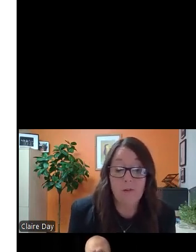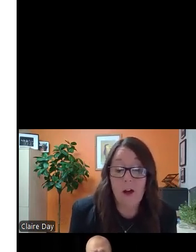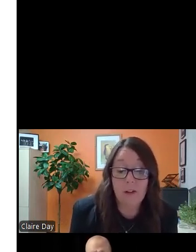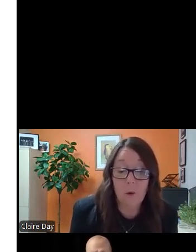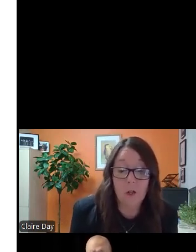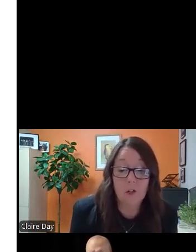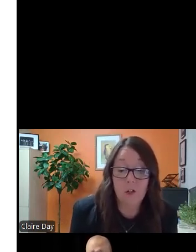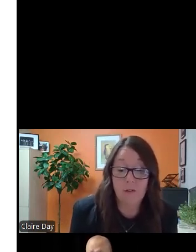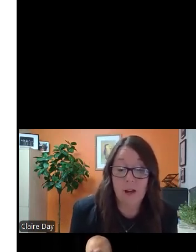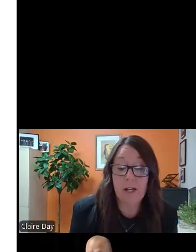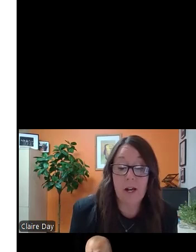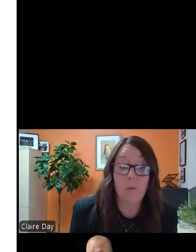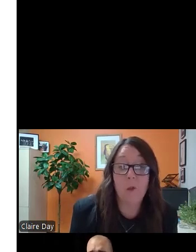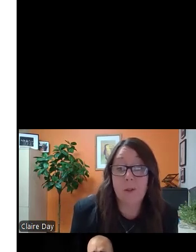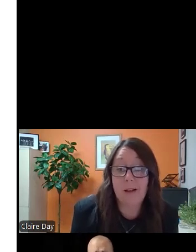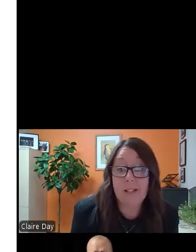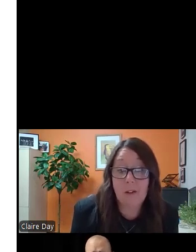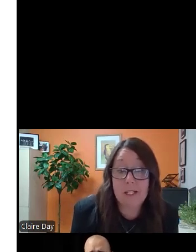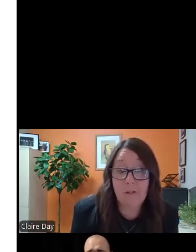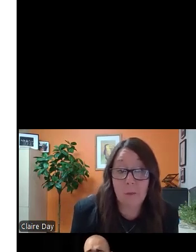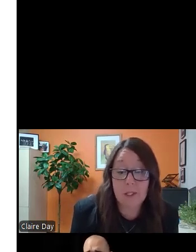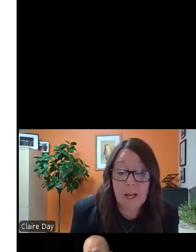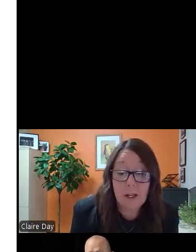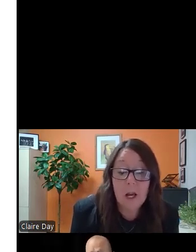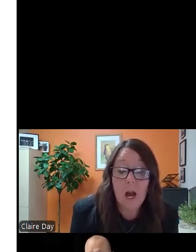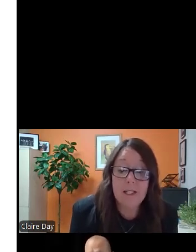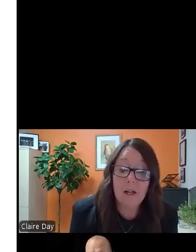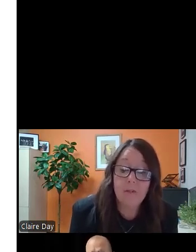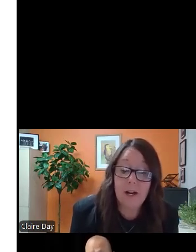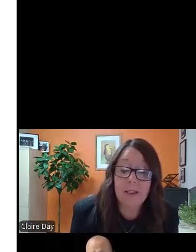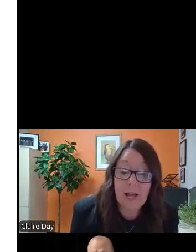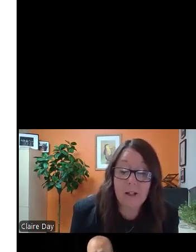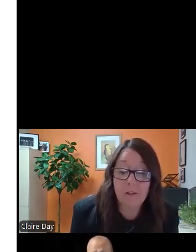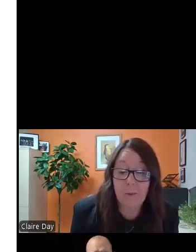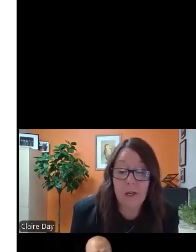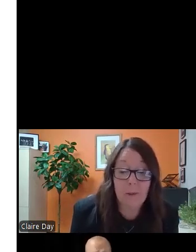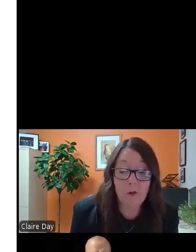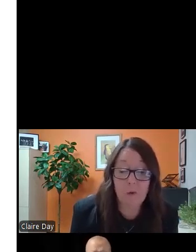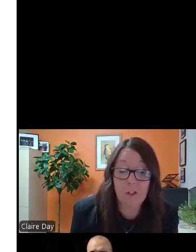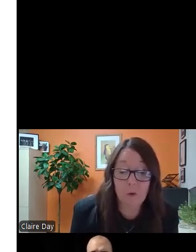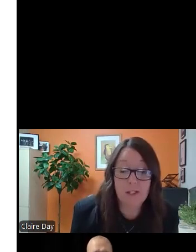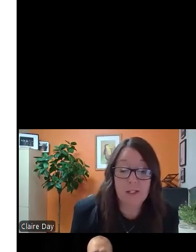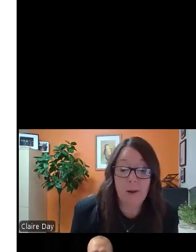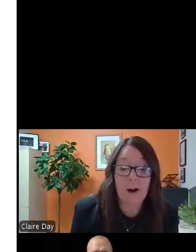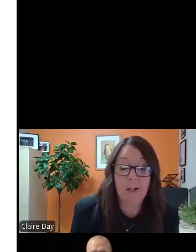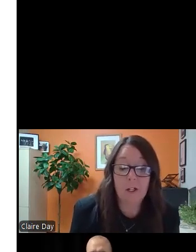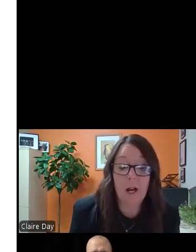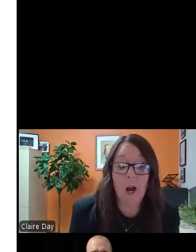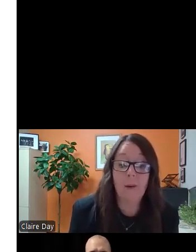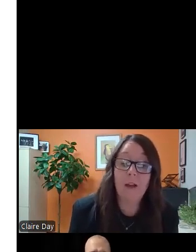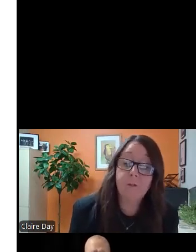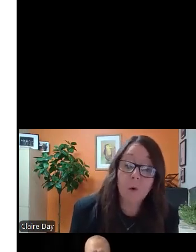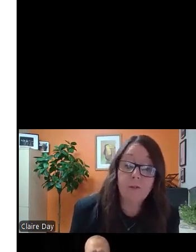4 of the healthcare workers surveyed, which was about 77%, identified a lack of community-based resources as a